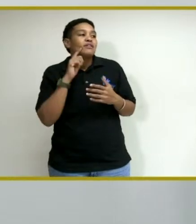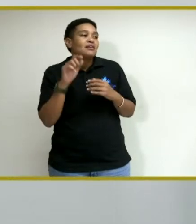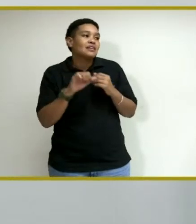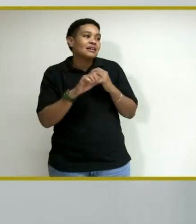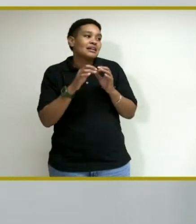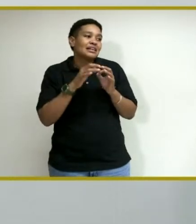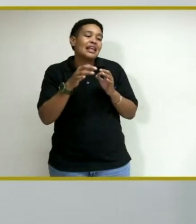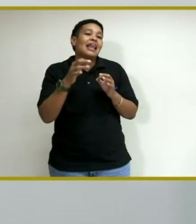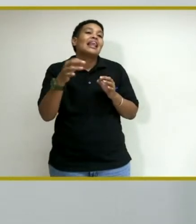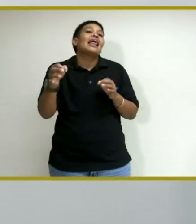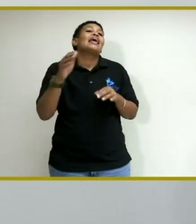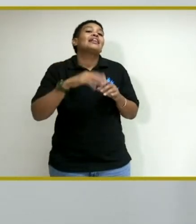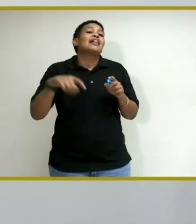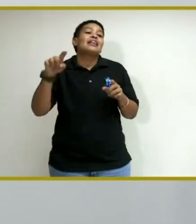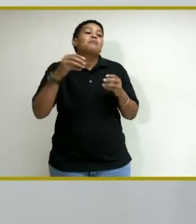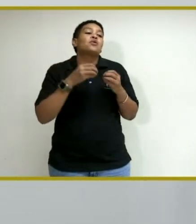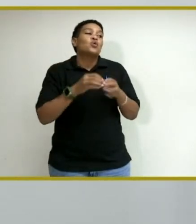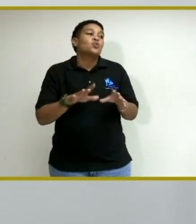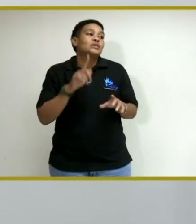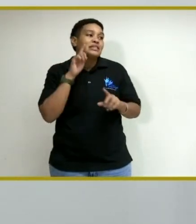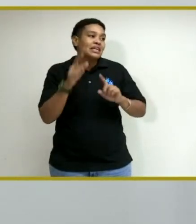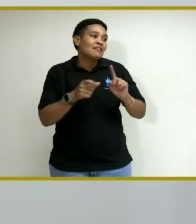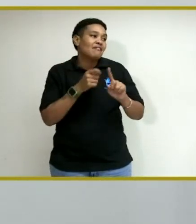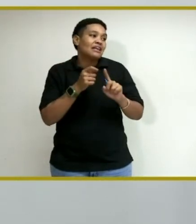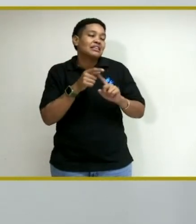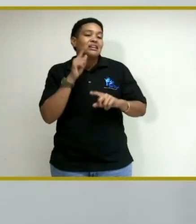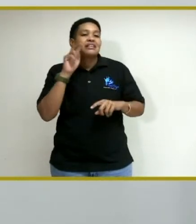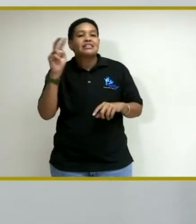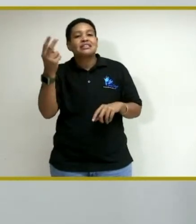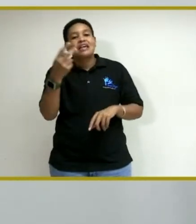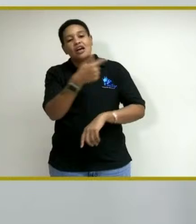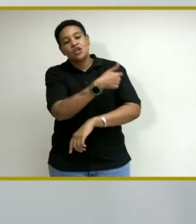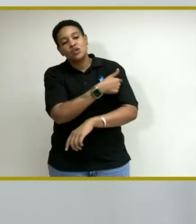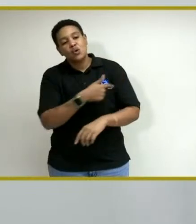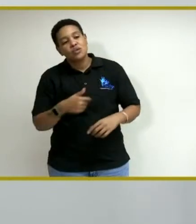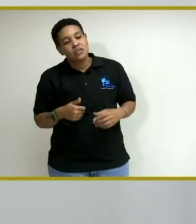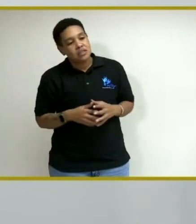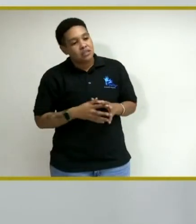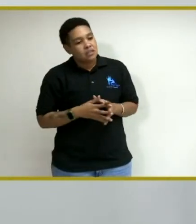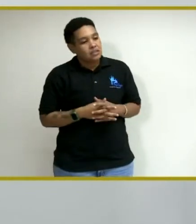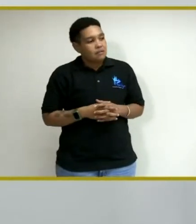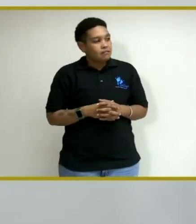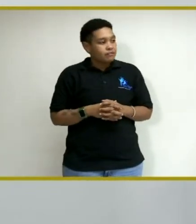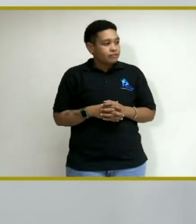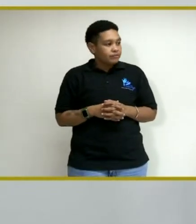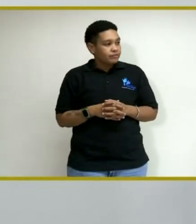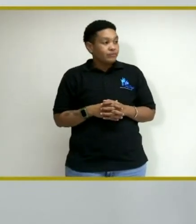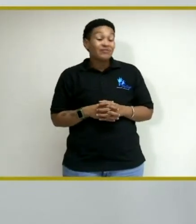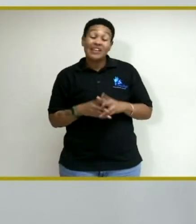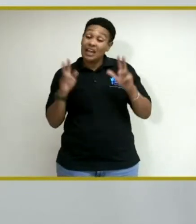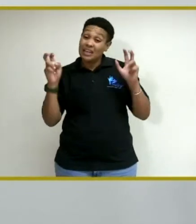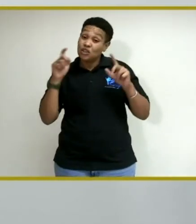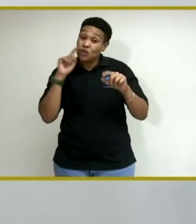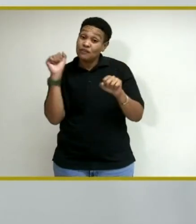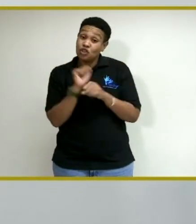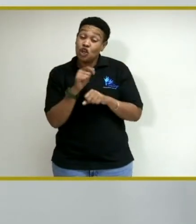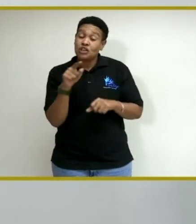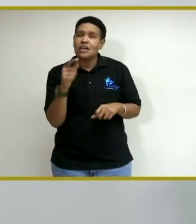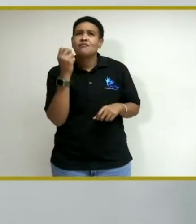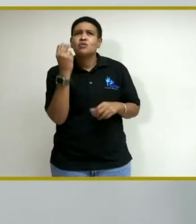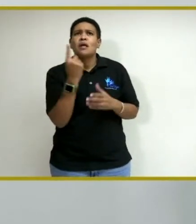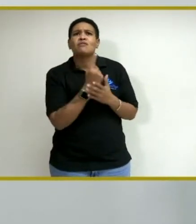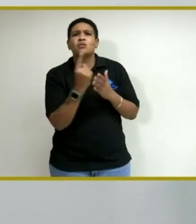to them losing the effectiveness of the vaccine. The issue of the certainty of the